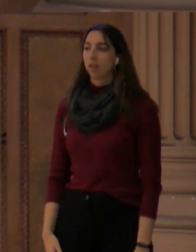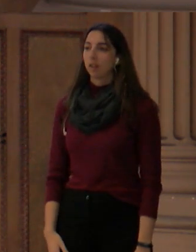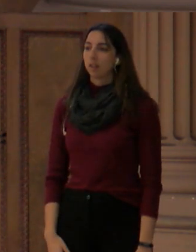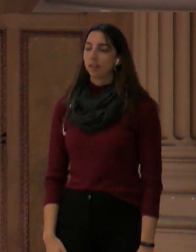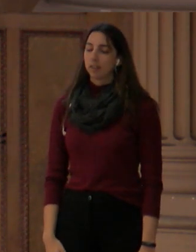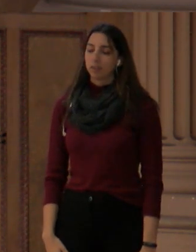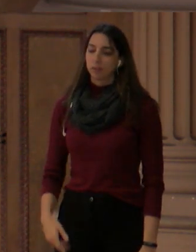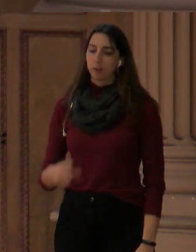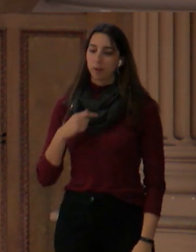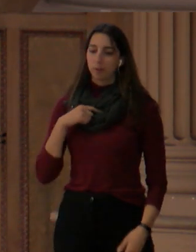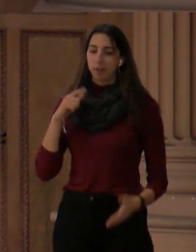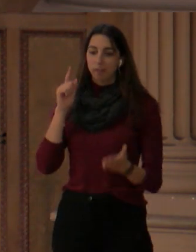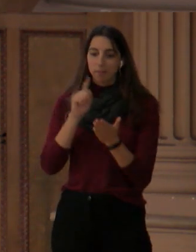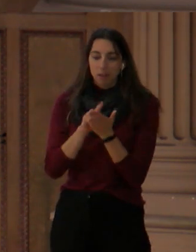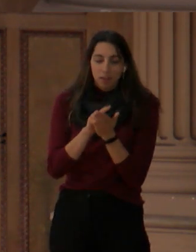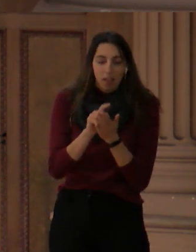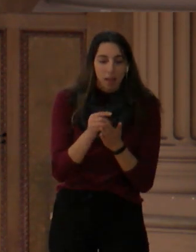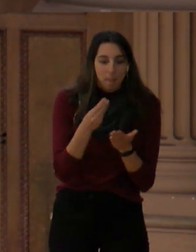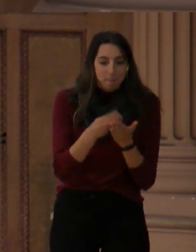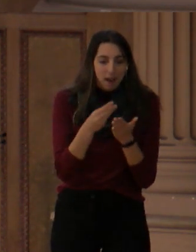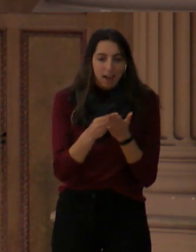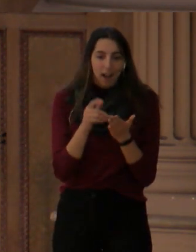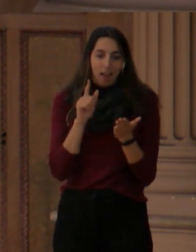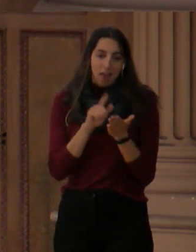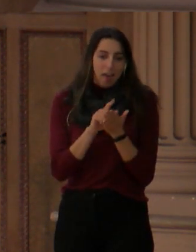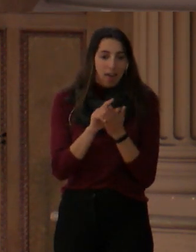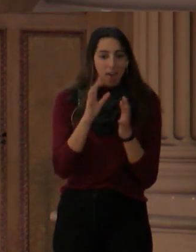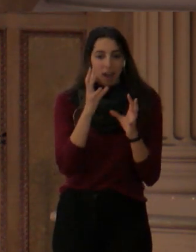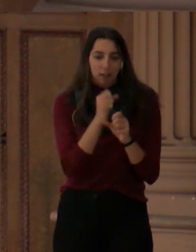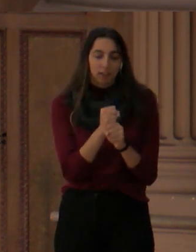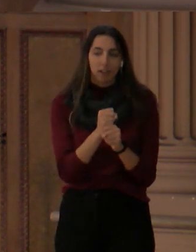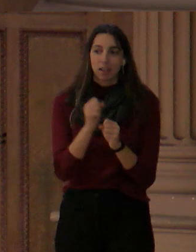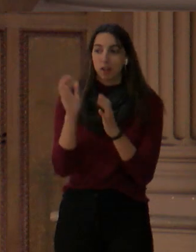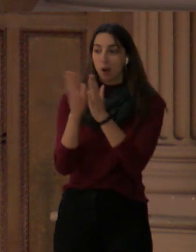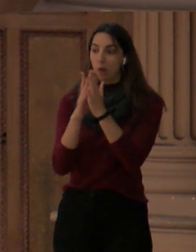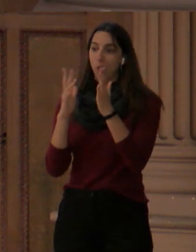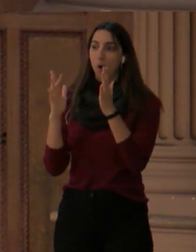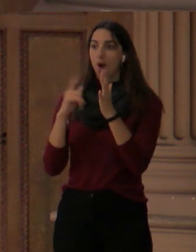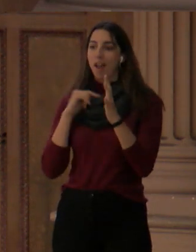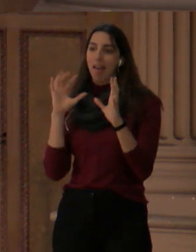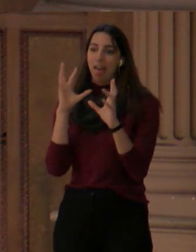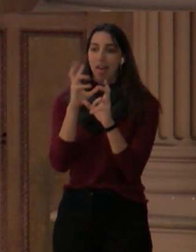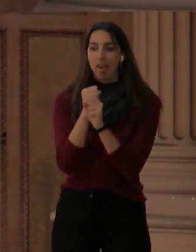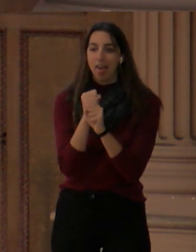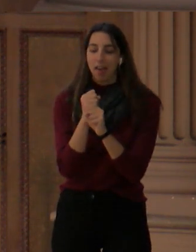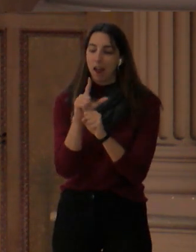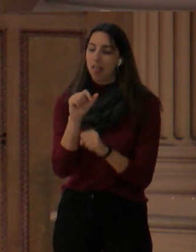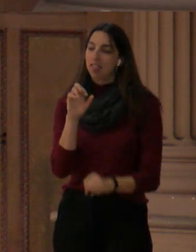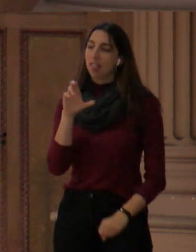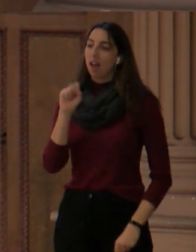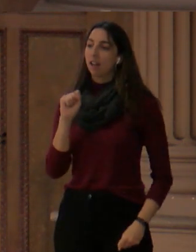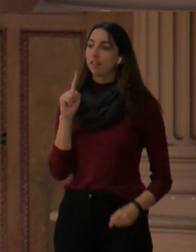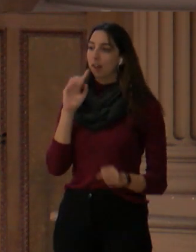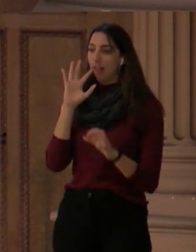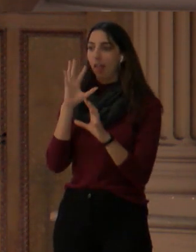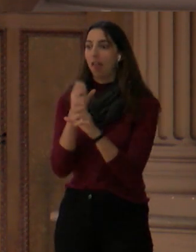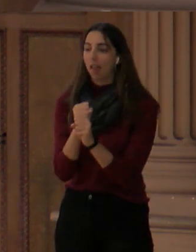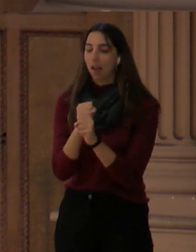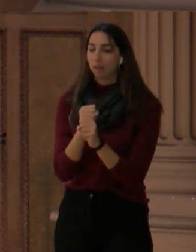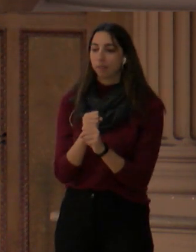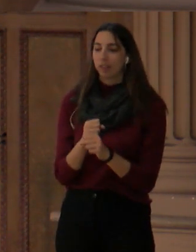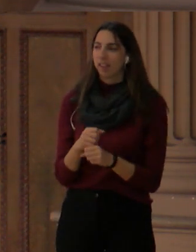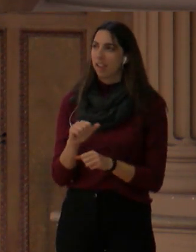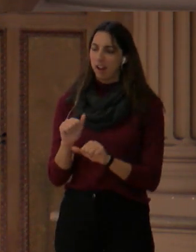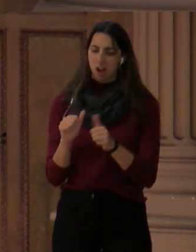He falls in love with his money. He falls in love with his own glory. He indulges his lusts. He worships other gods.